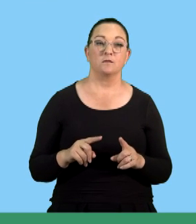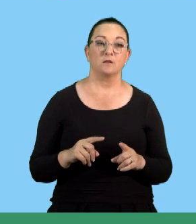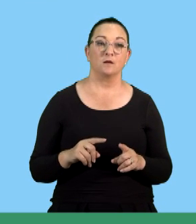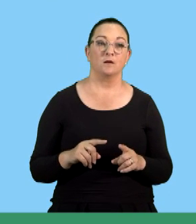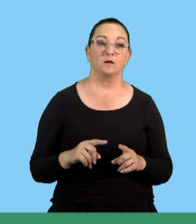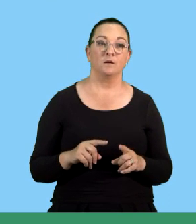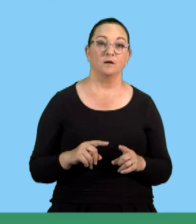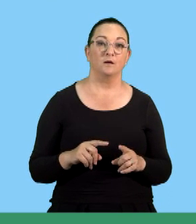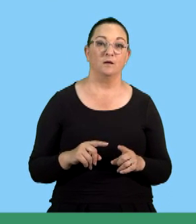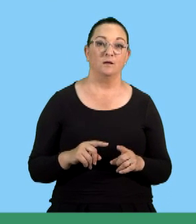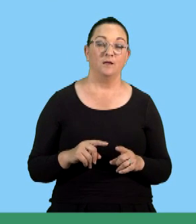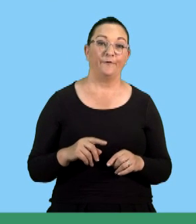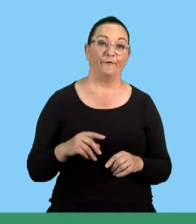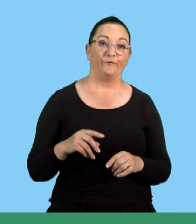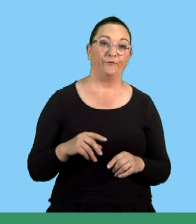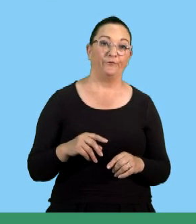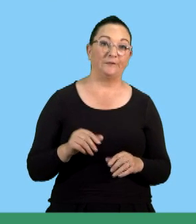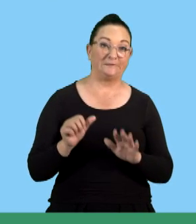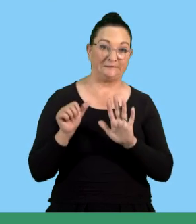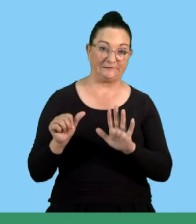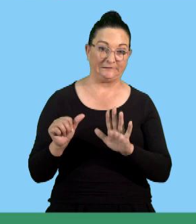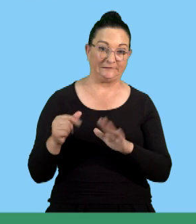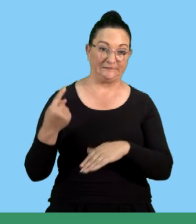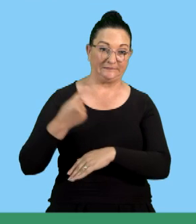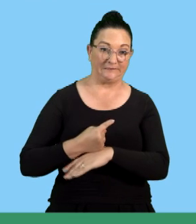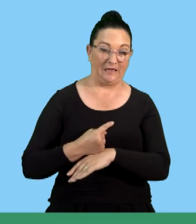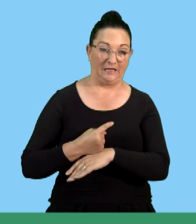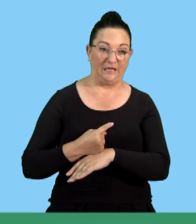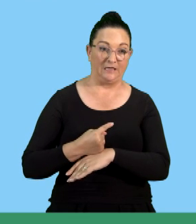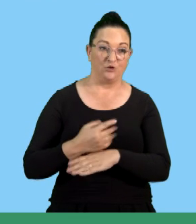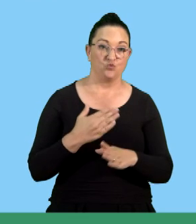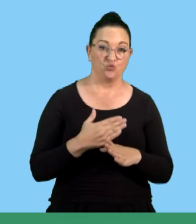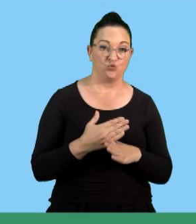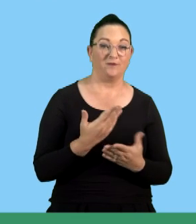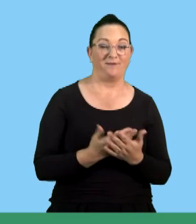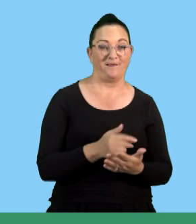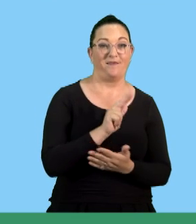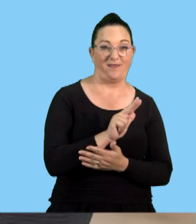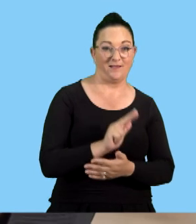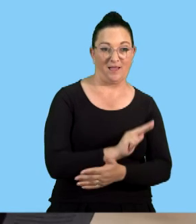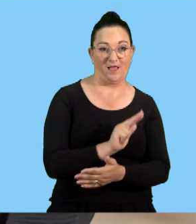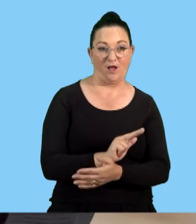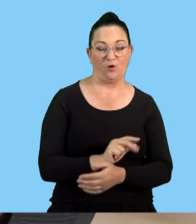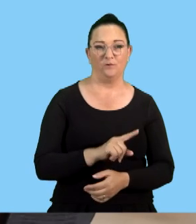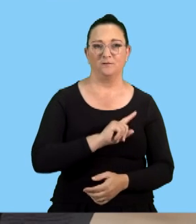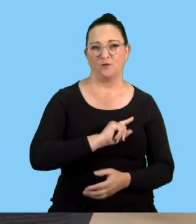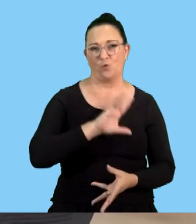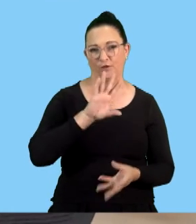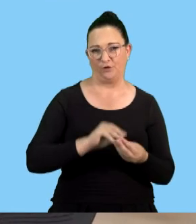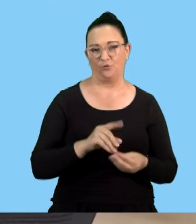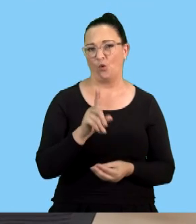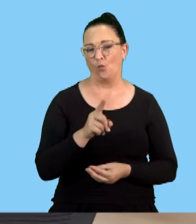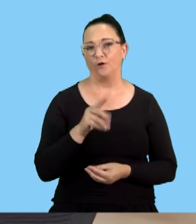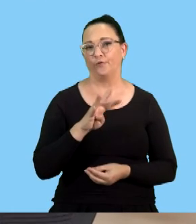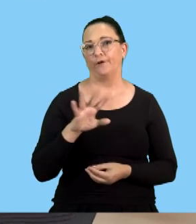it says 9 hours if you're going to work for 5 days, and then 8 hours if it's 6 hours, if it's 6 days. So in total, basically, you can work